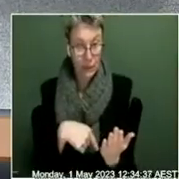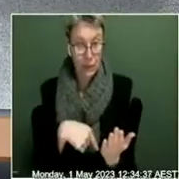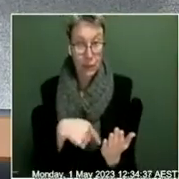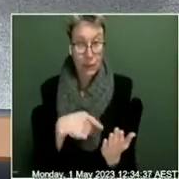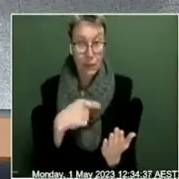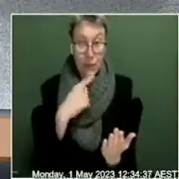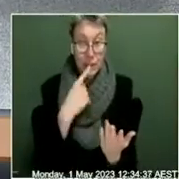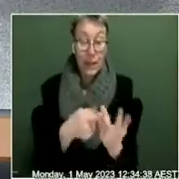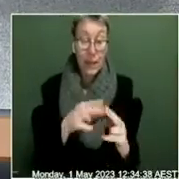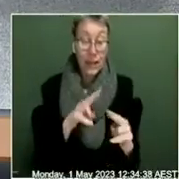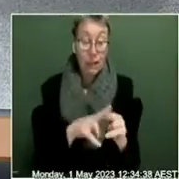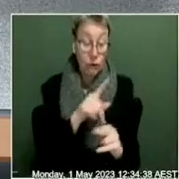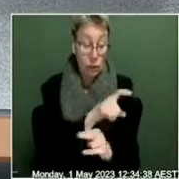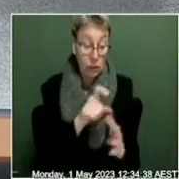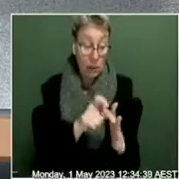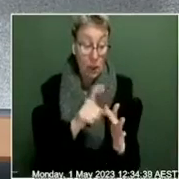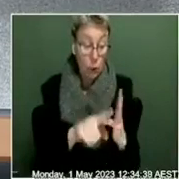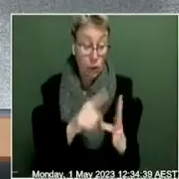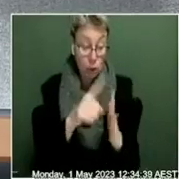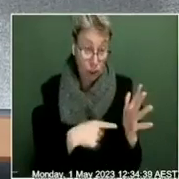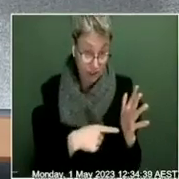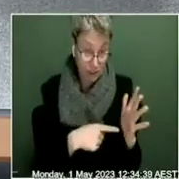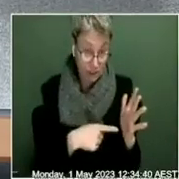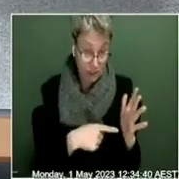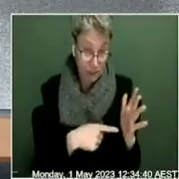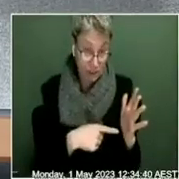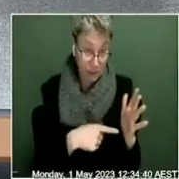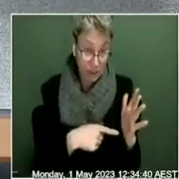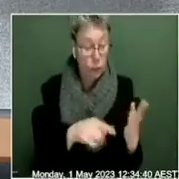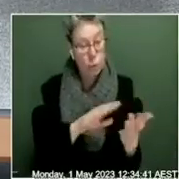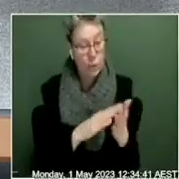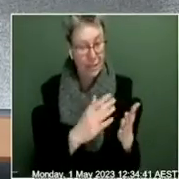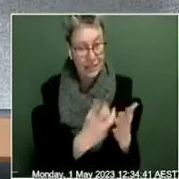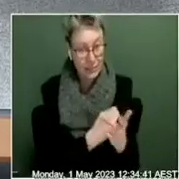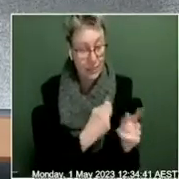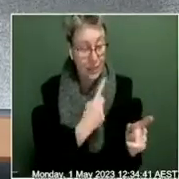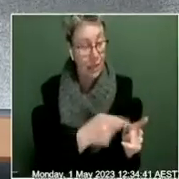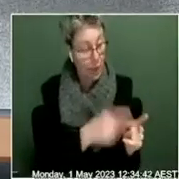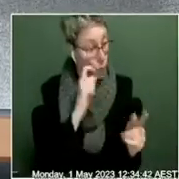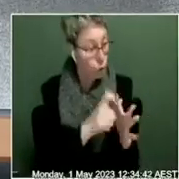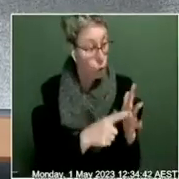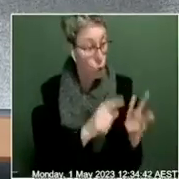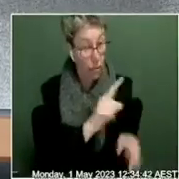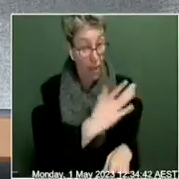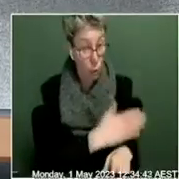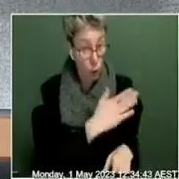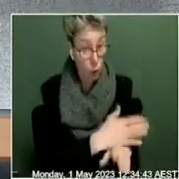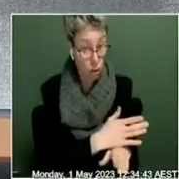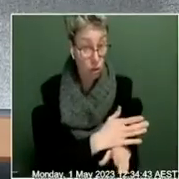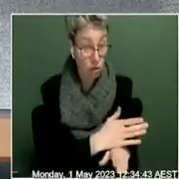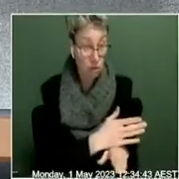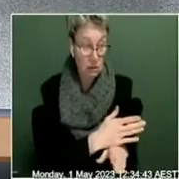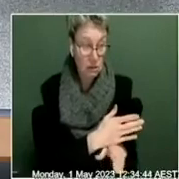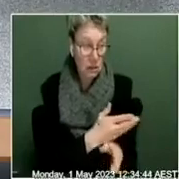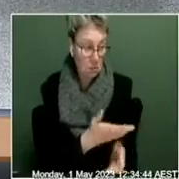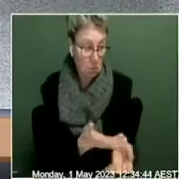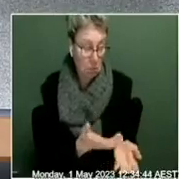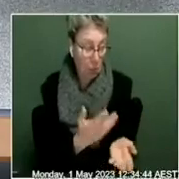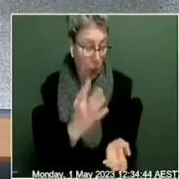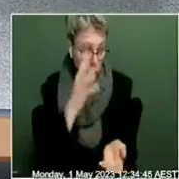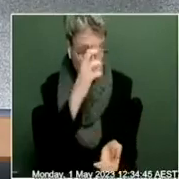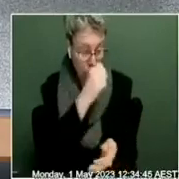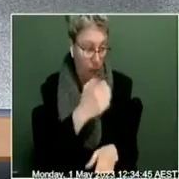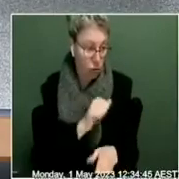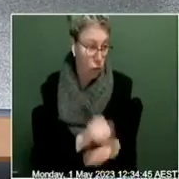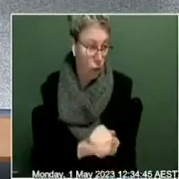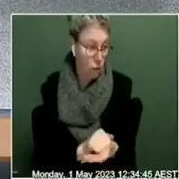the case. I'm not aware of other work around that recommendation at this stage. You're not aware of any work that the Department of Health will be doing